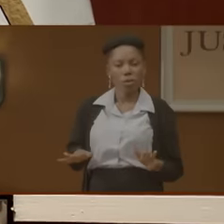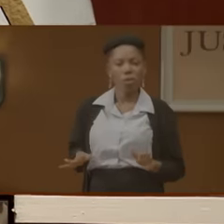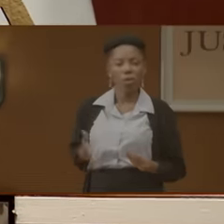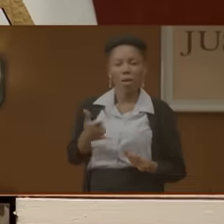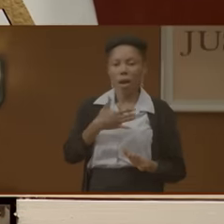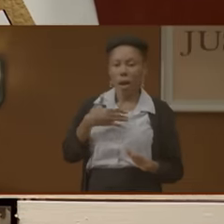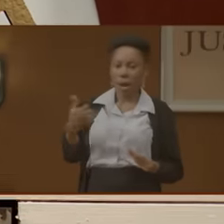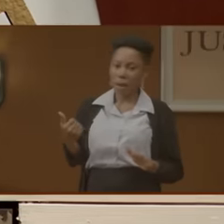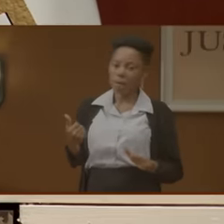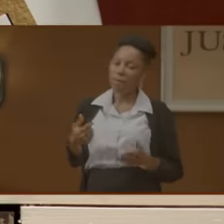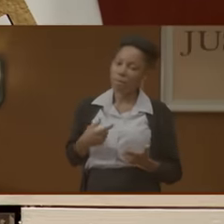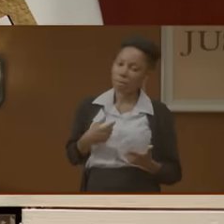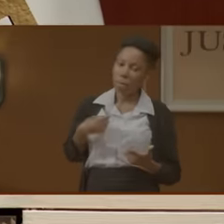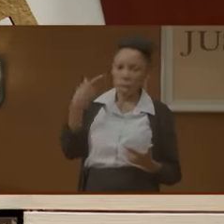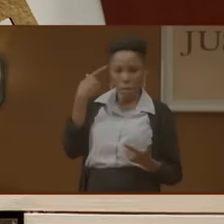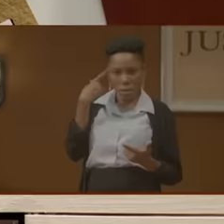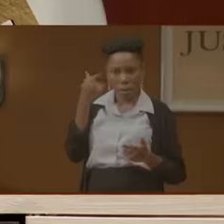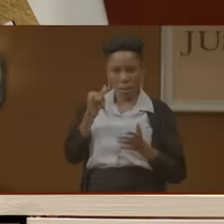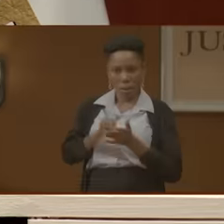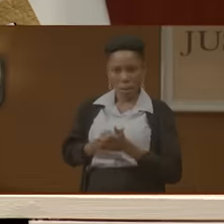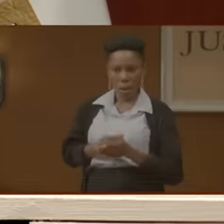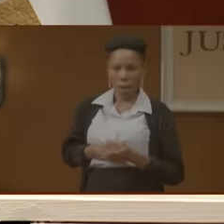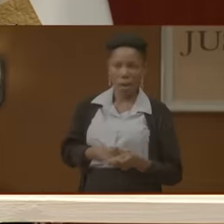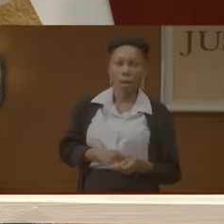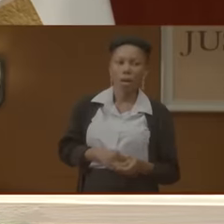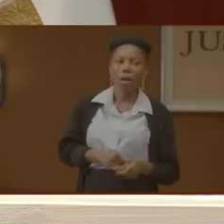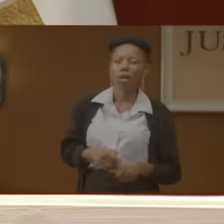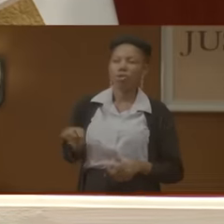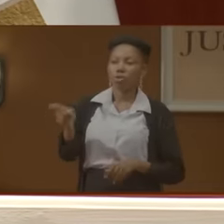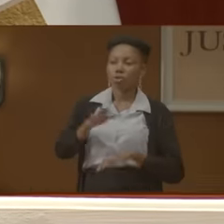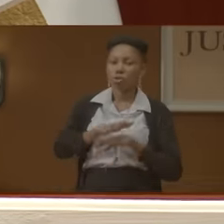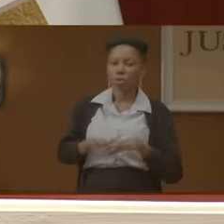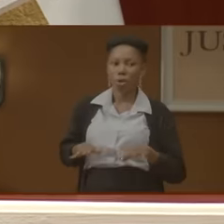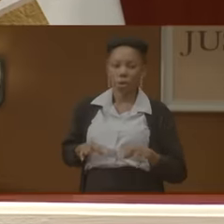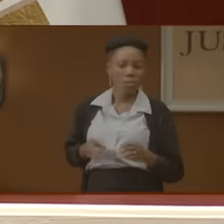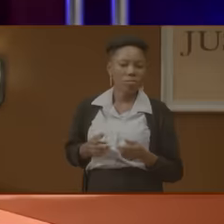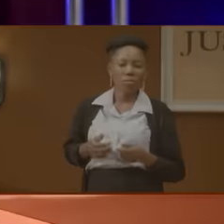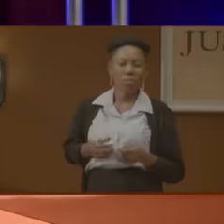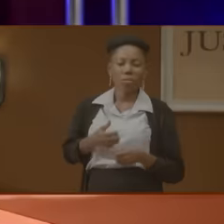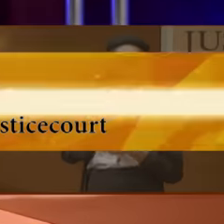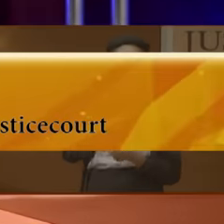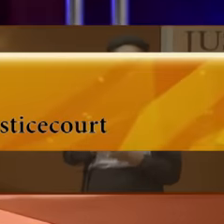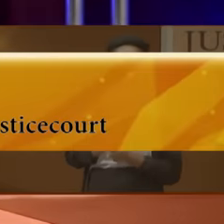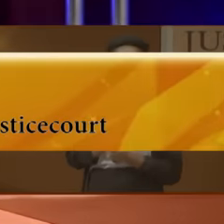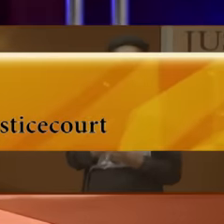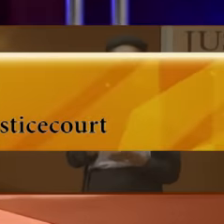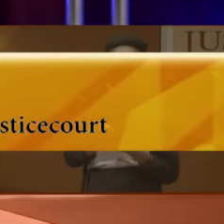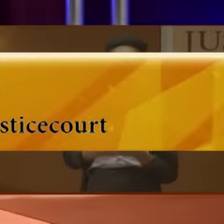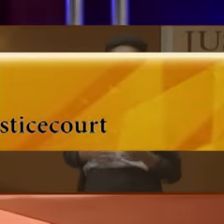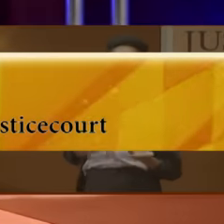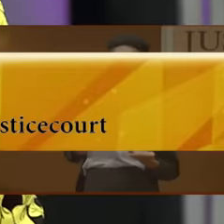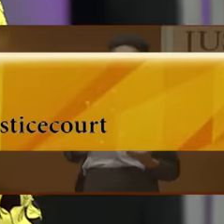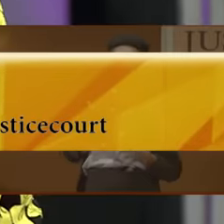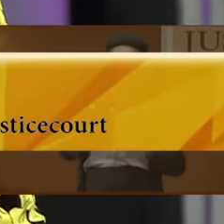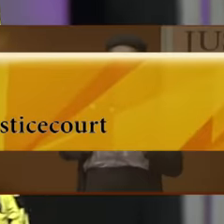And somehow I feel you didn't make enough move towards seeing those children. Look, the two of you have issues. Don't let it